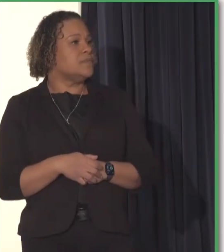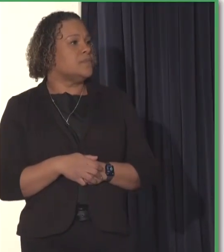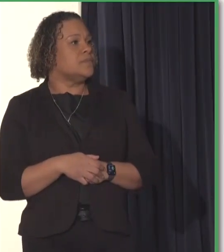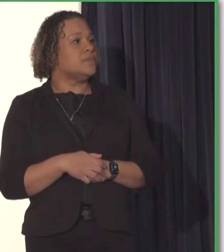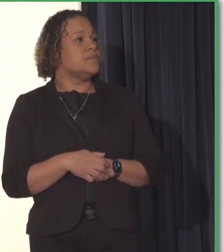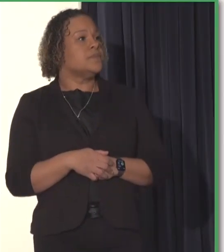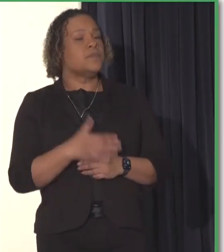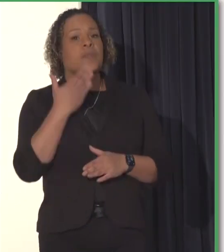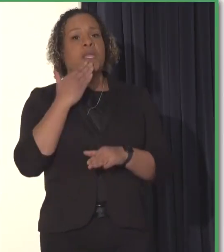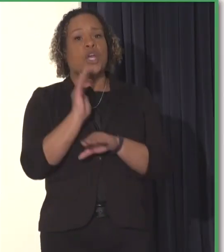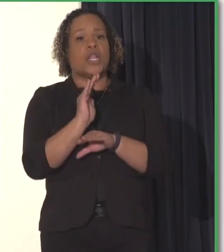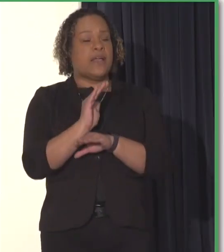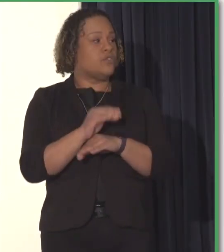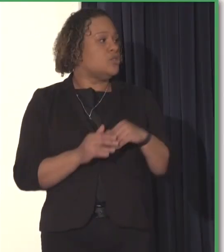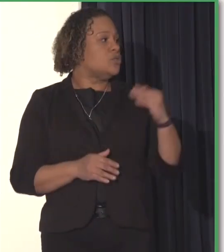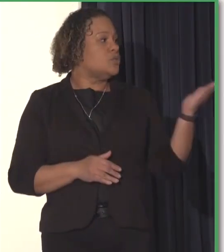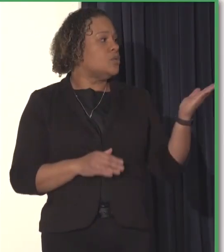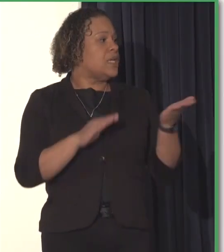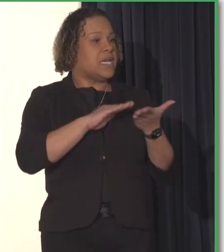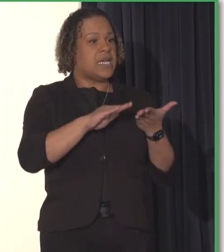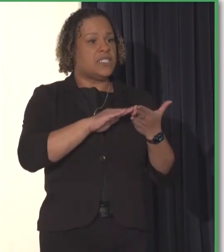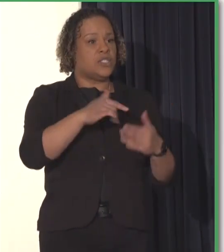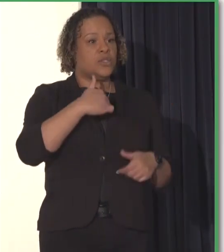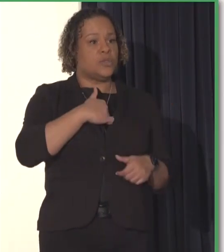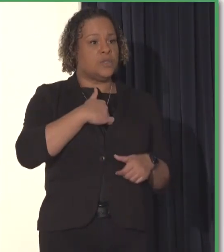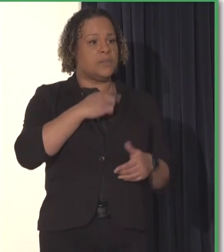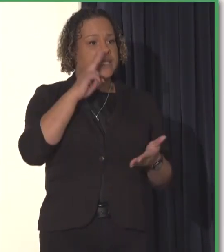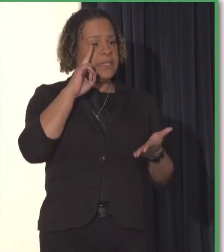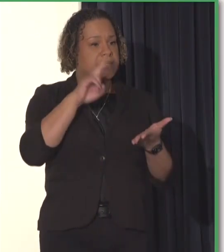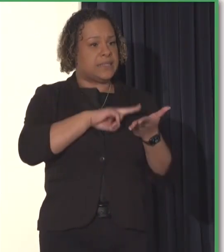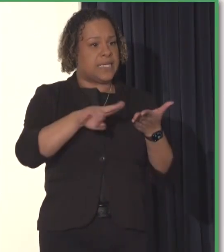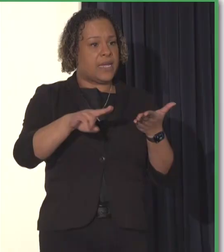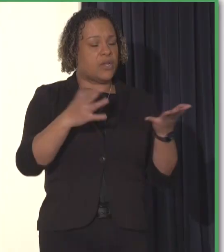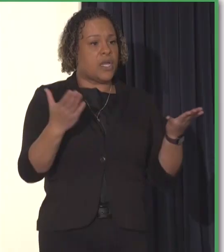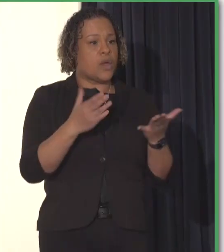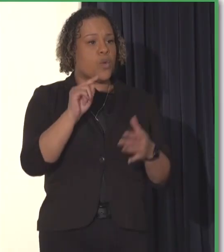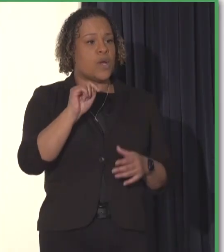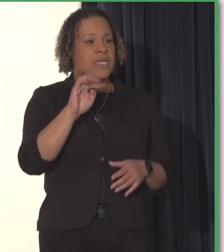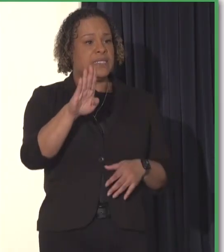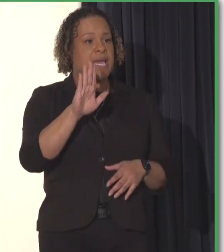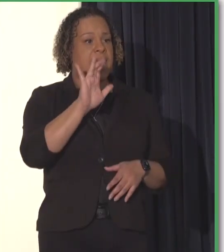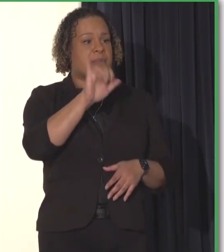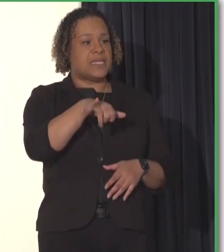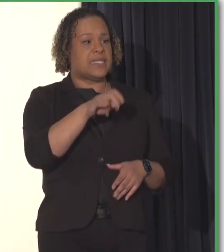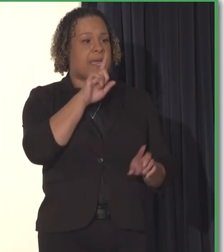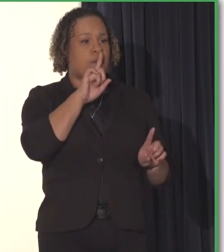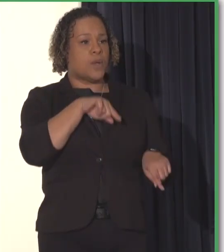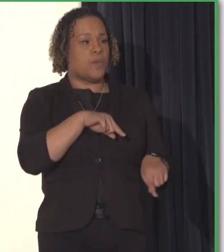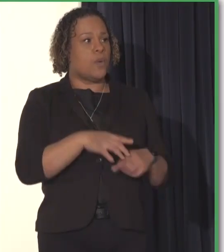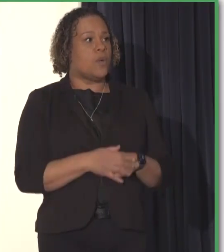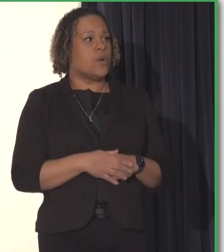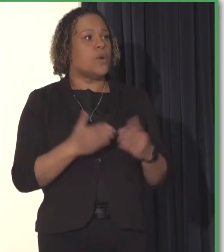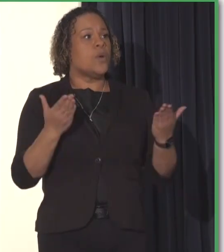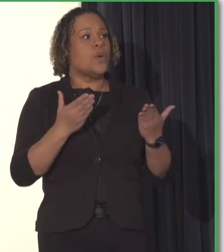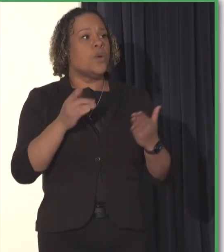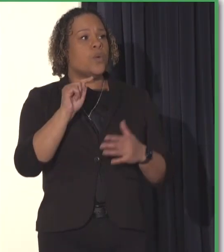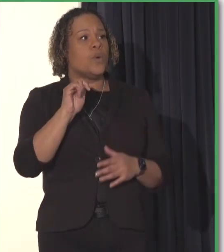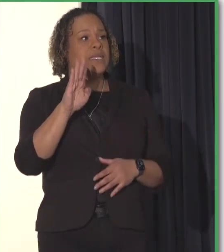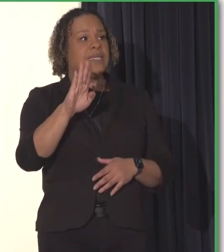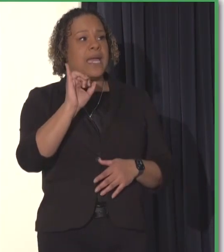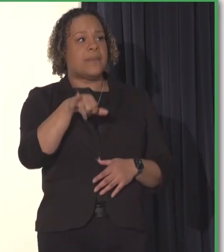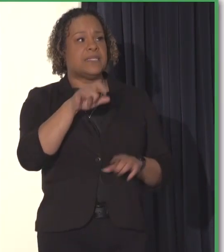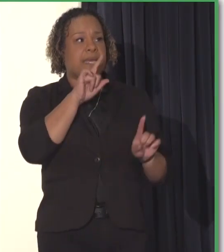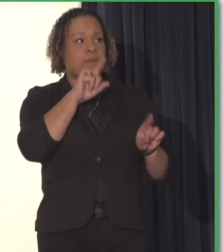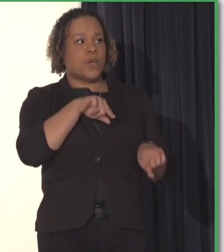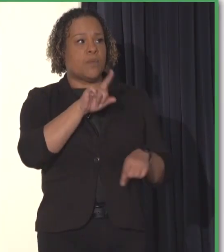afternoon. Excuse me, Madam Secretary. What tab is his report is in? I'm sorry. What tab is his report in? Oh,